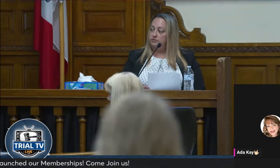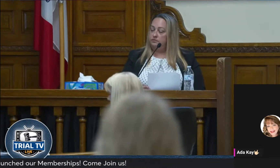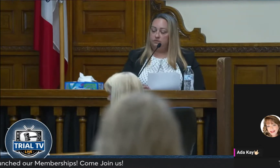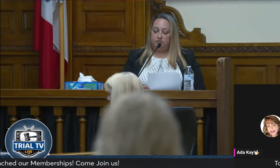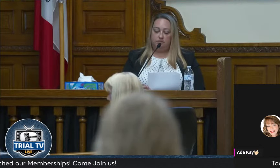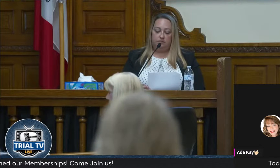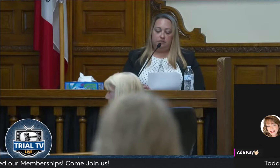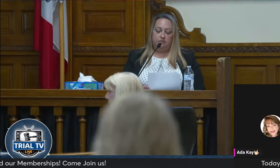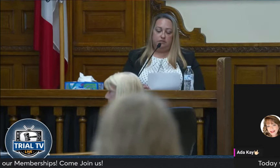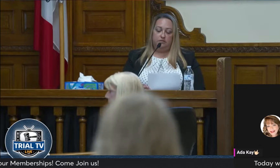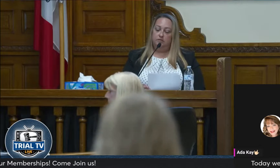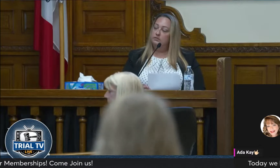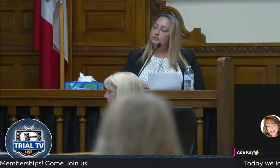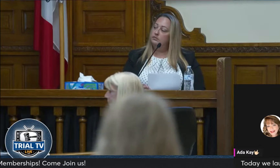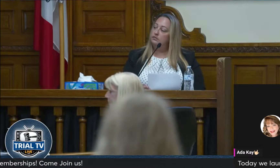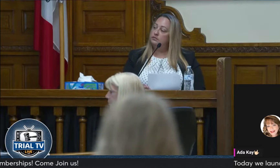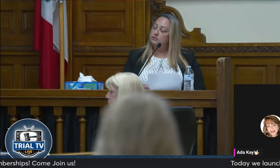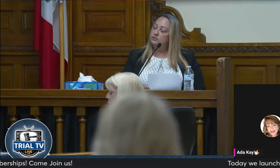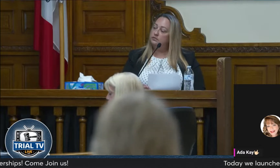And